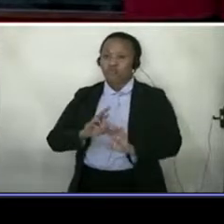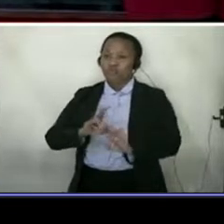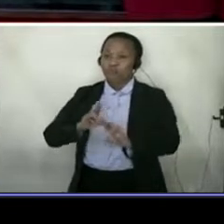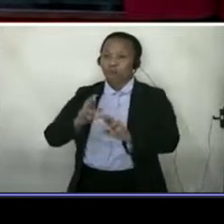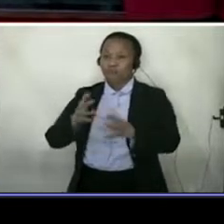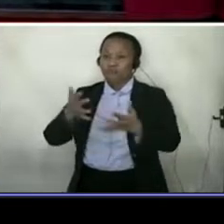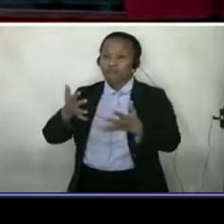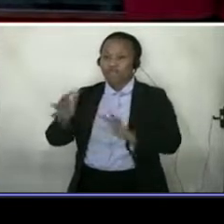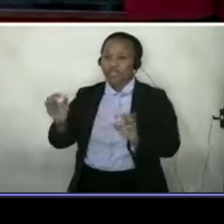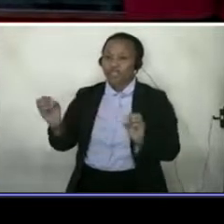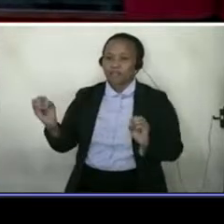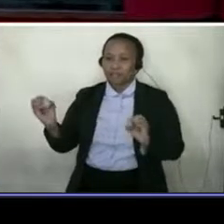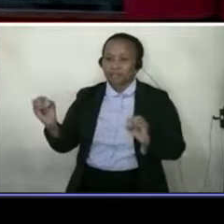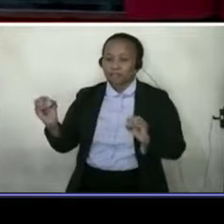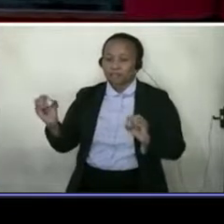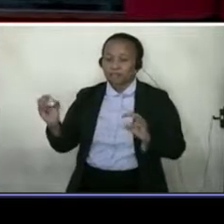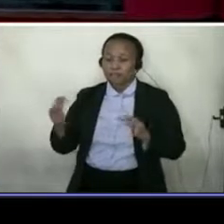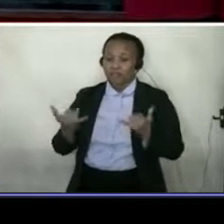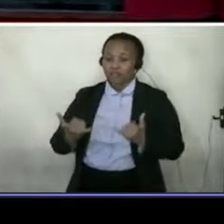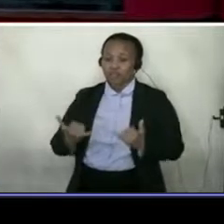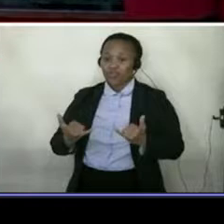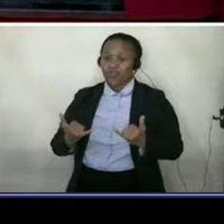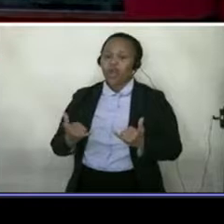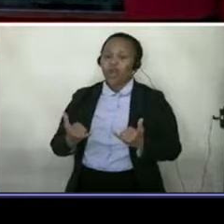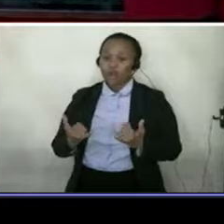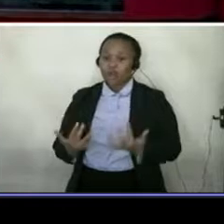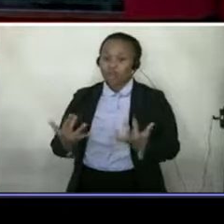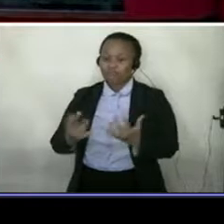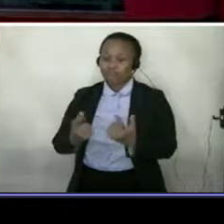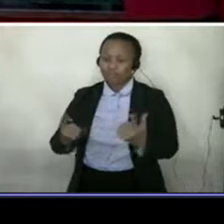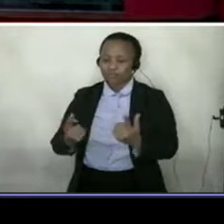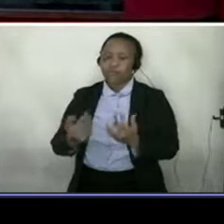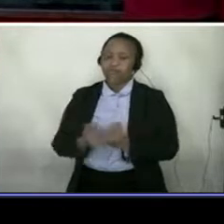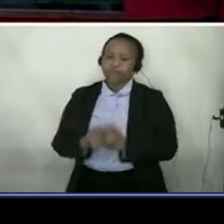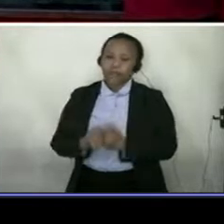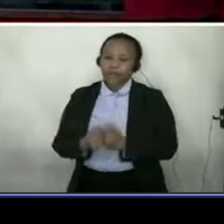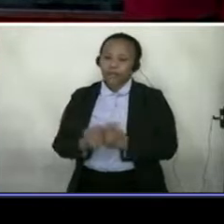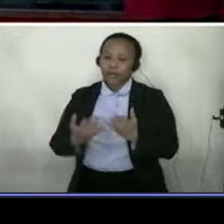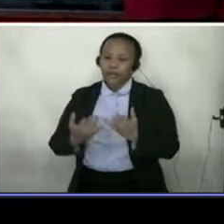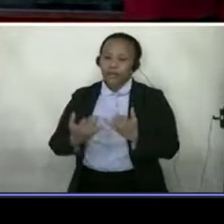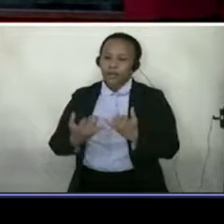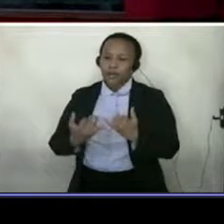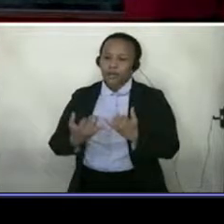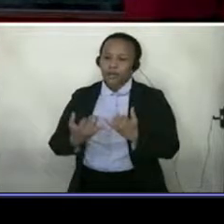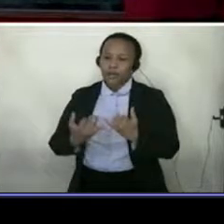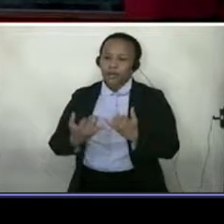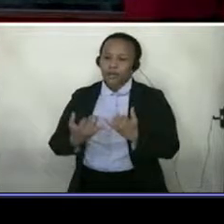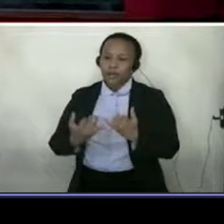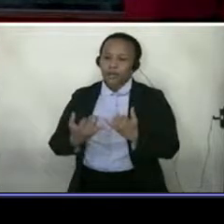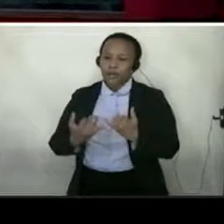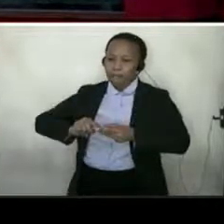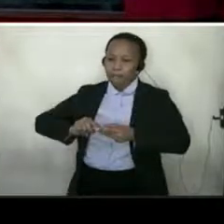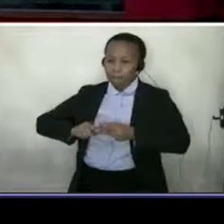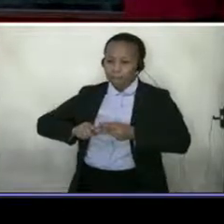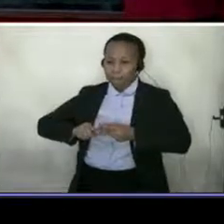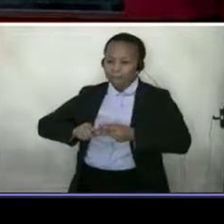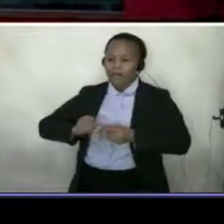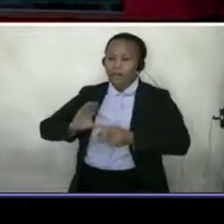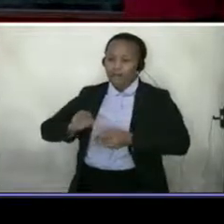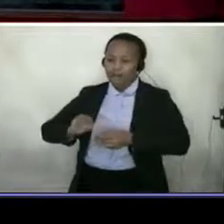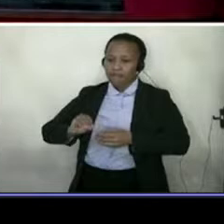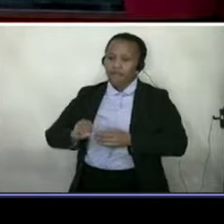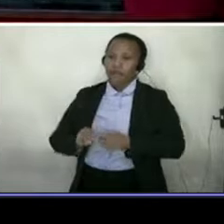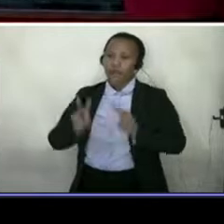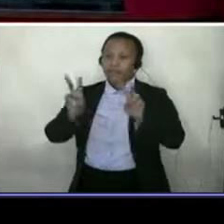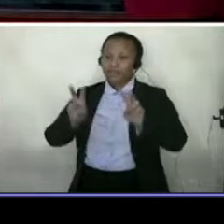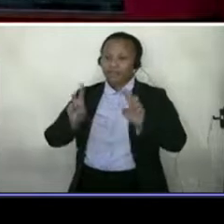today. The report that I identified has three key components which bring this principle into question. And that's the